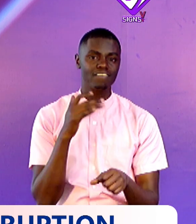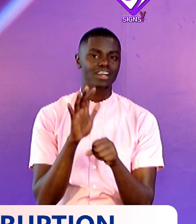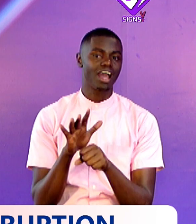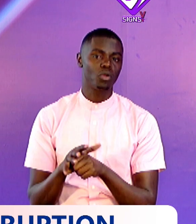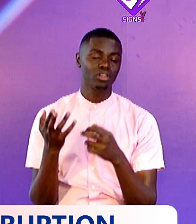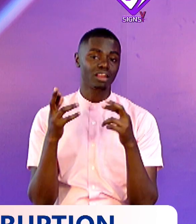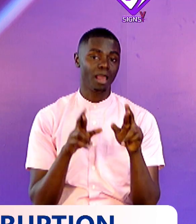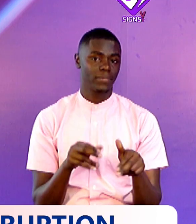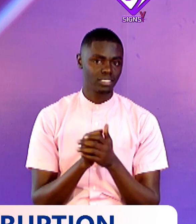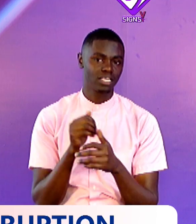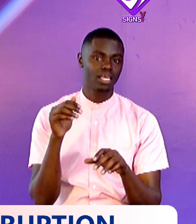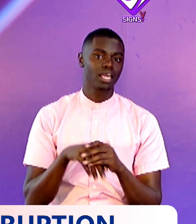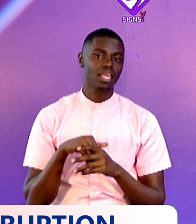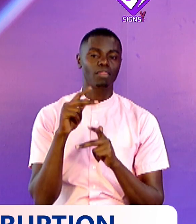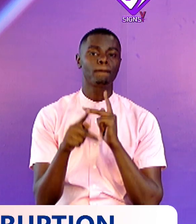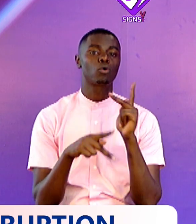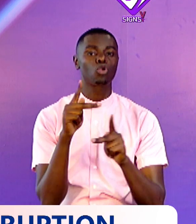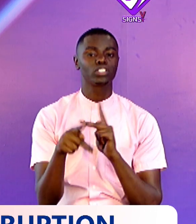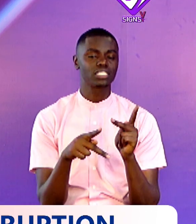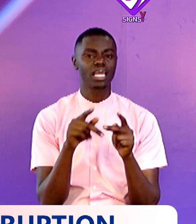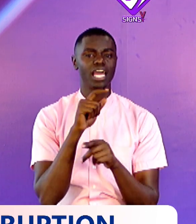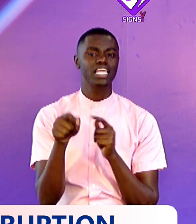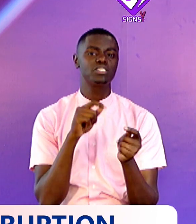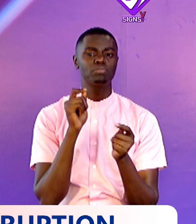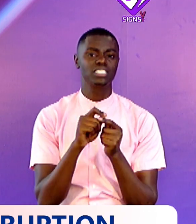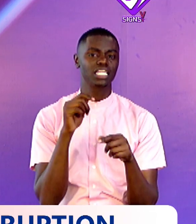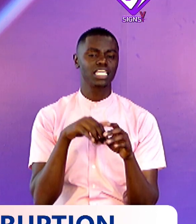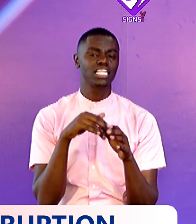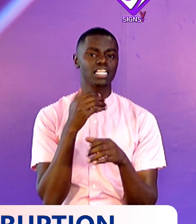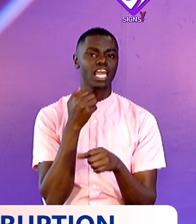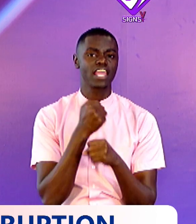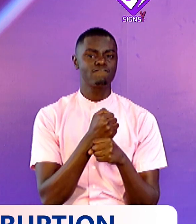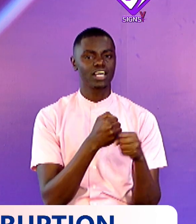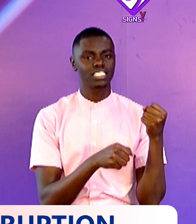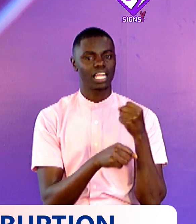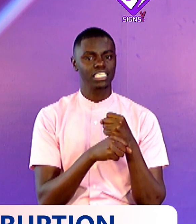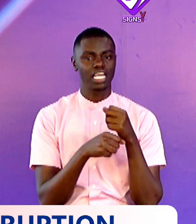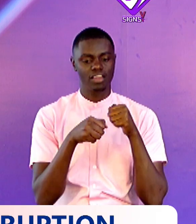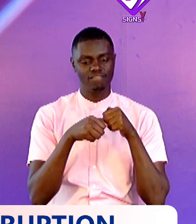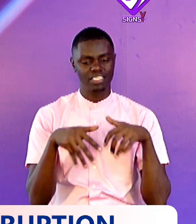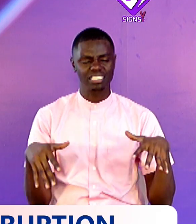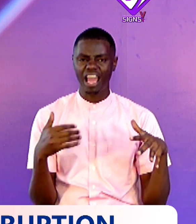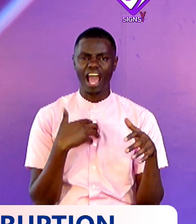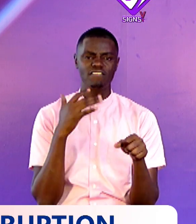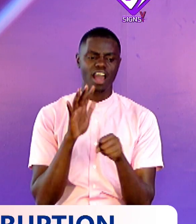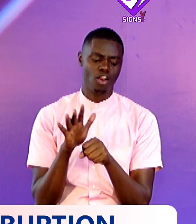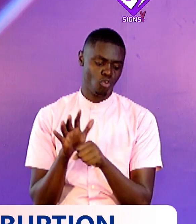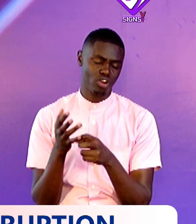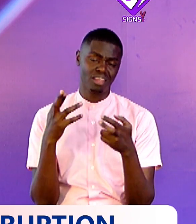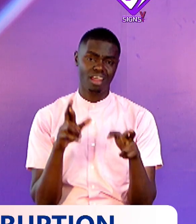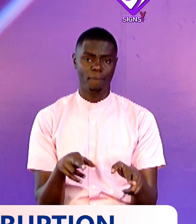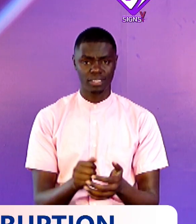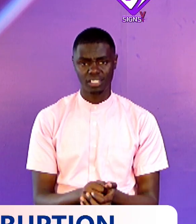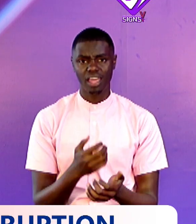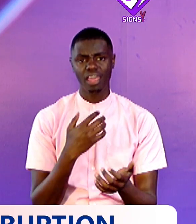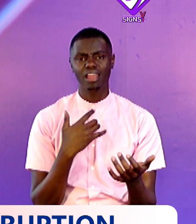that happens in the process of, especially infrastructure. There is quite a lot that takes place in